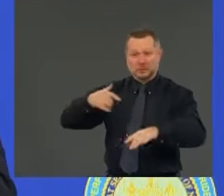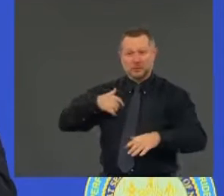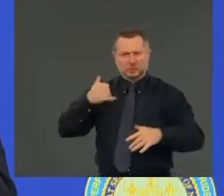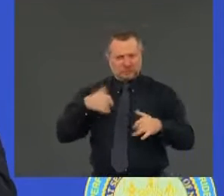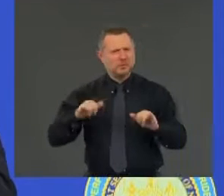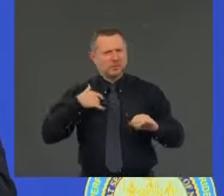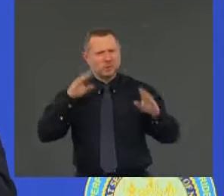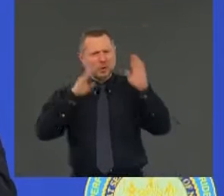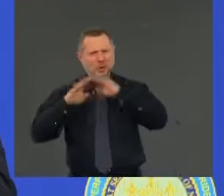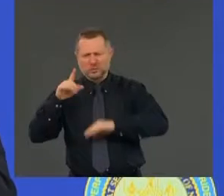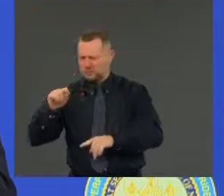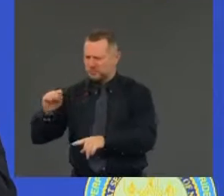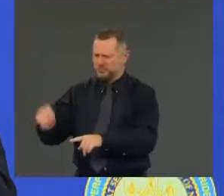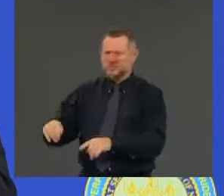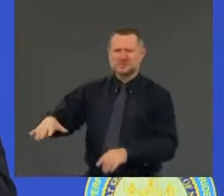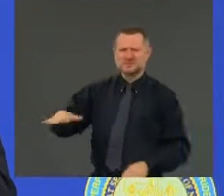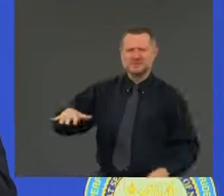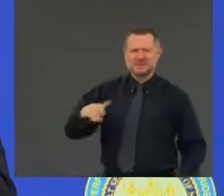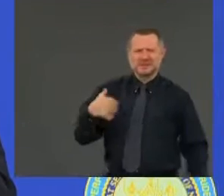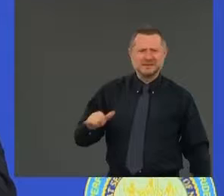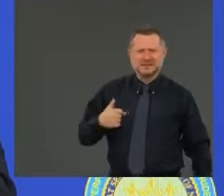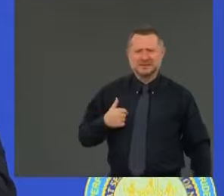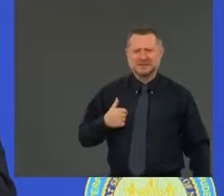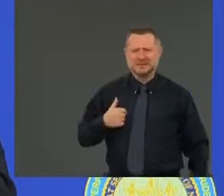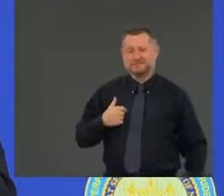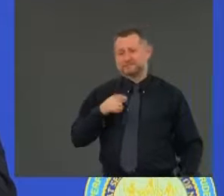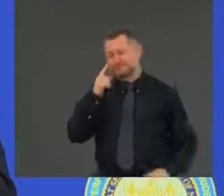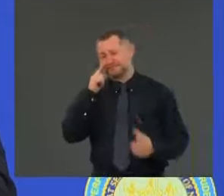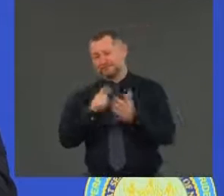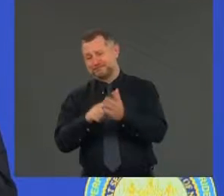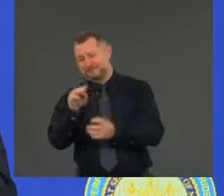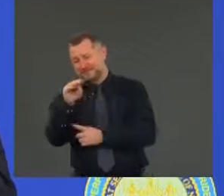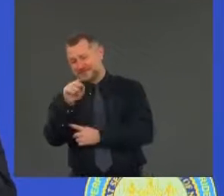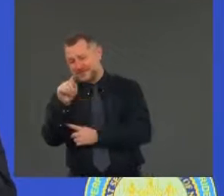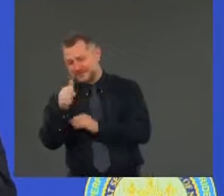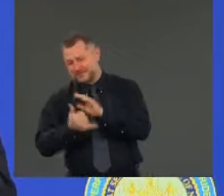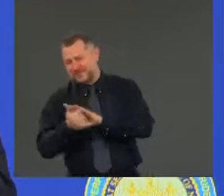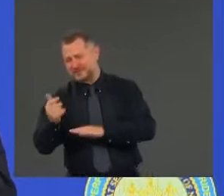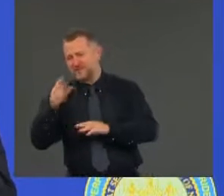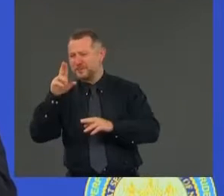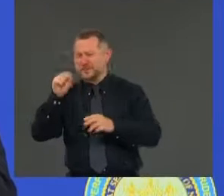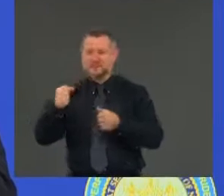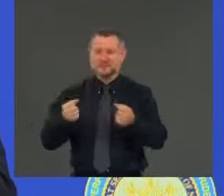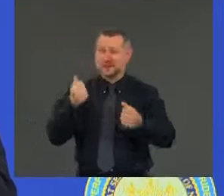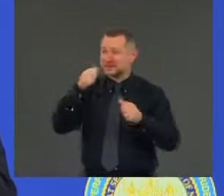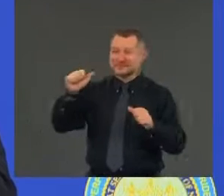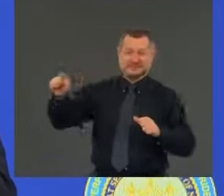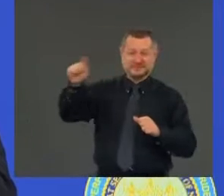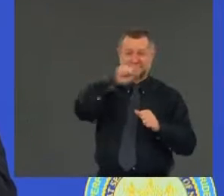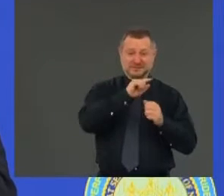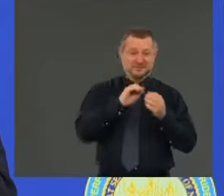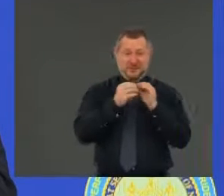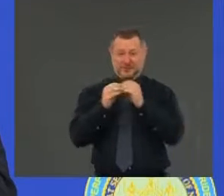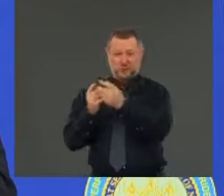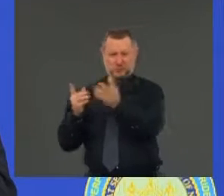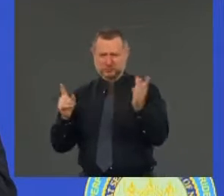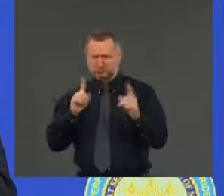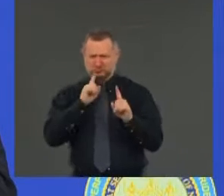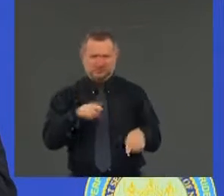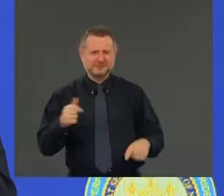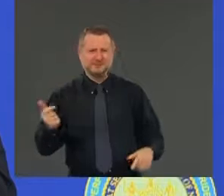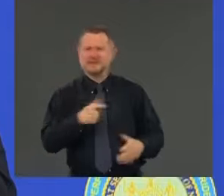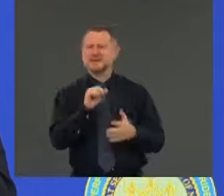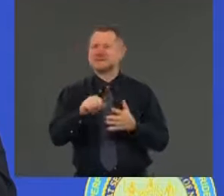So I think for the MTA, for any organization, it's all of the above. Yes,